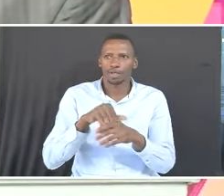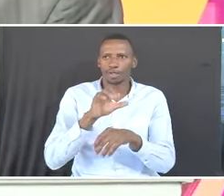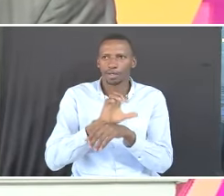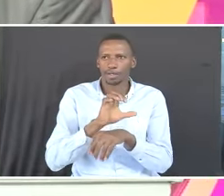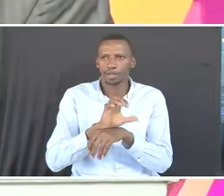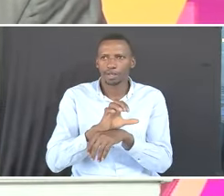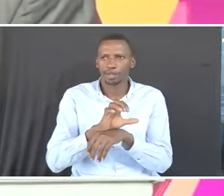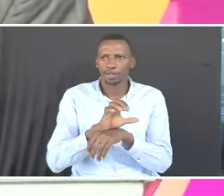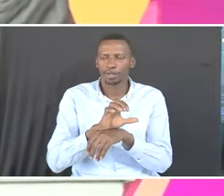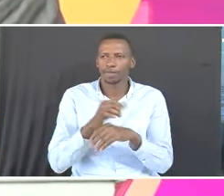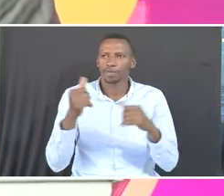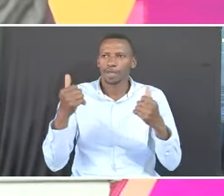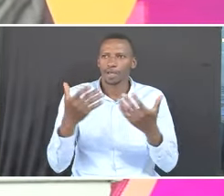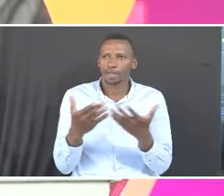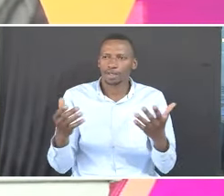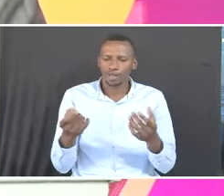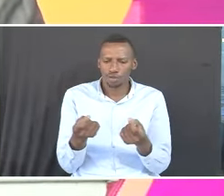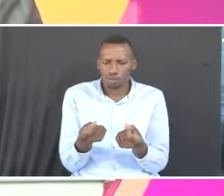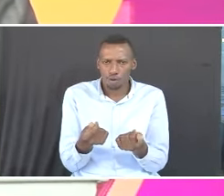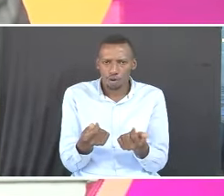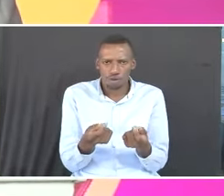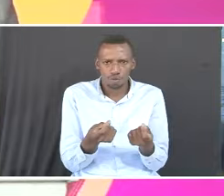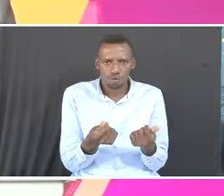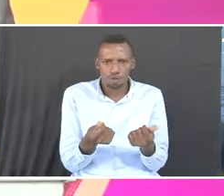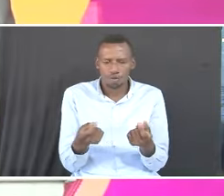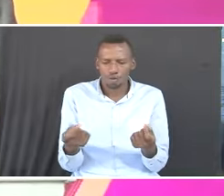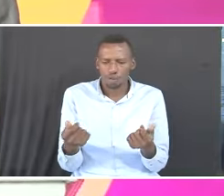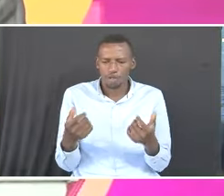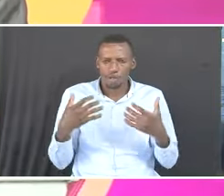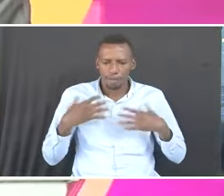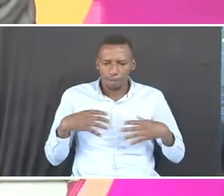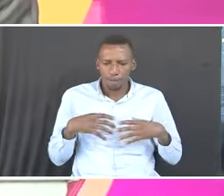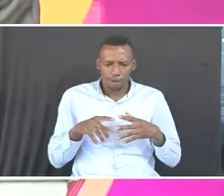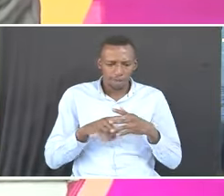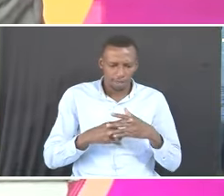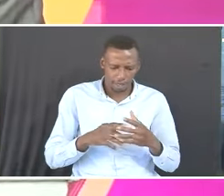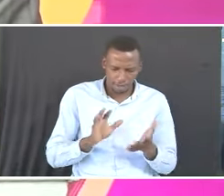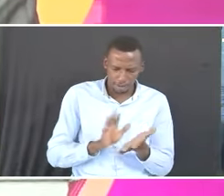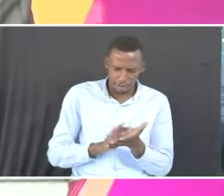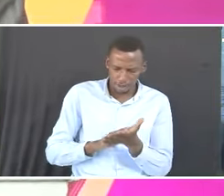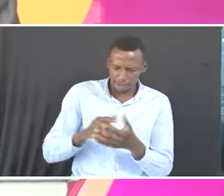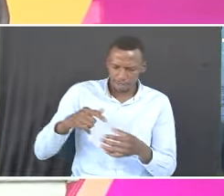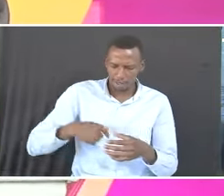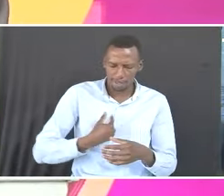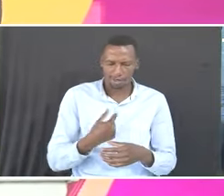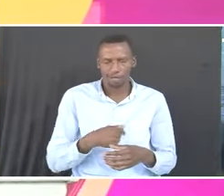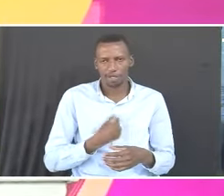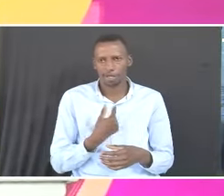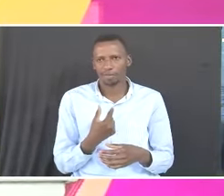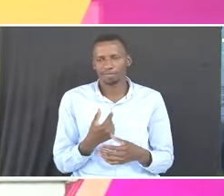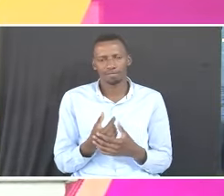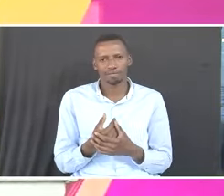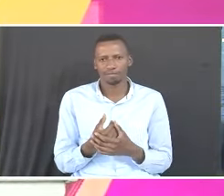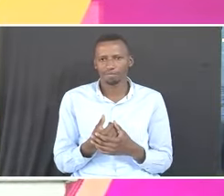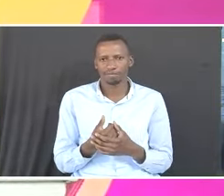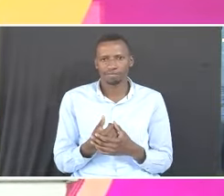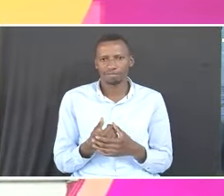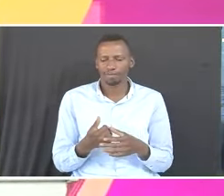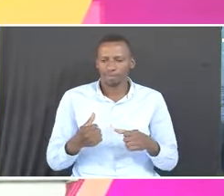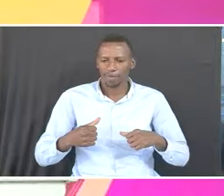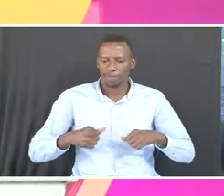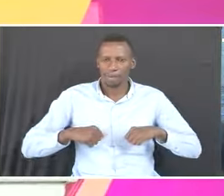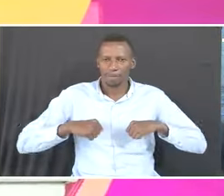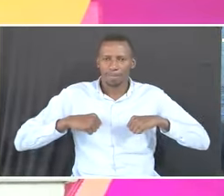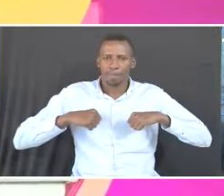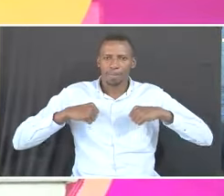anything small, people begin now trying to praise themselves. A lot of pride. You hear